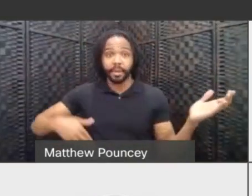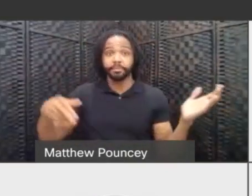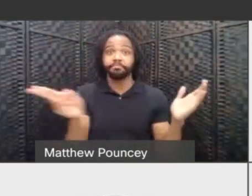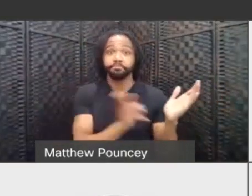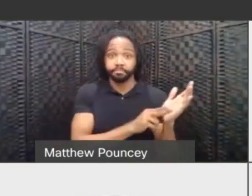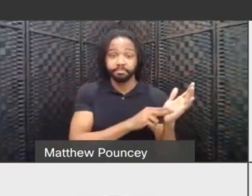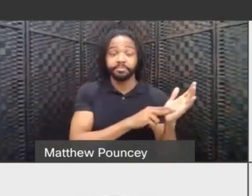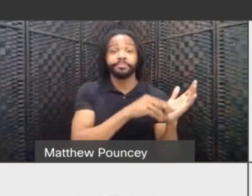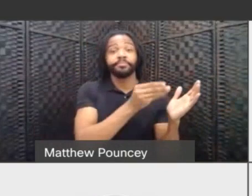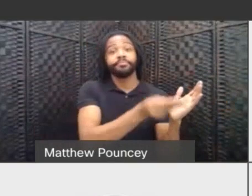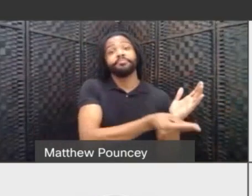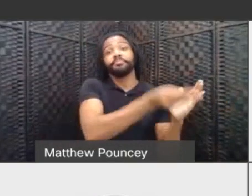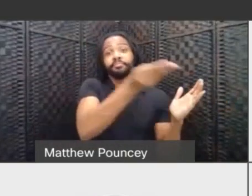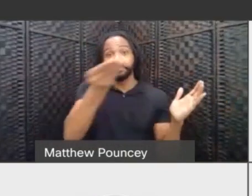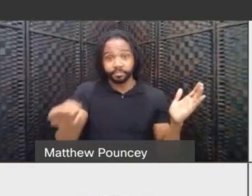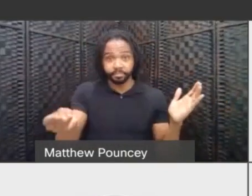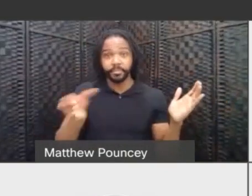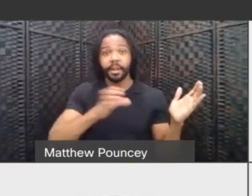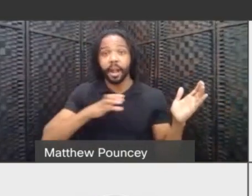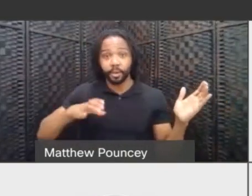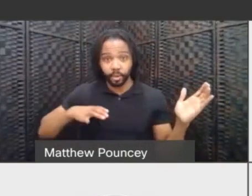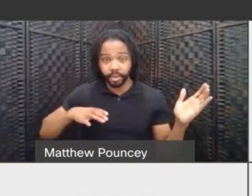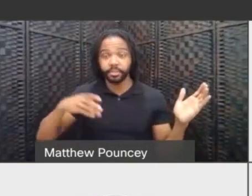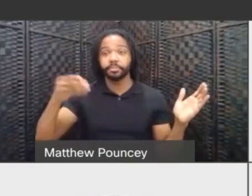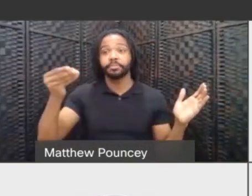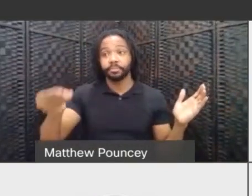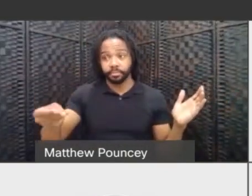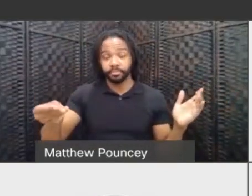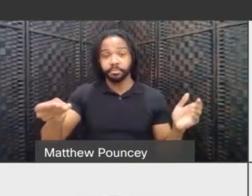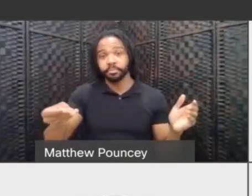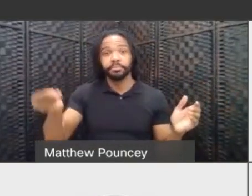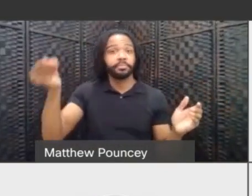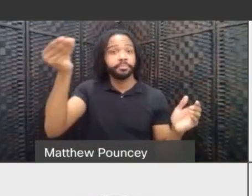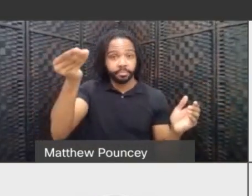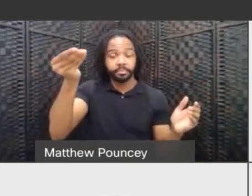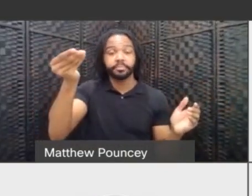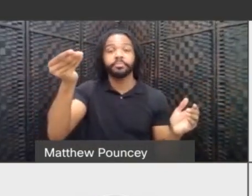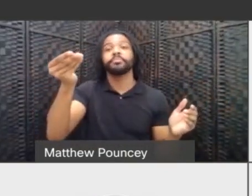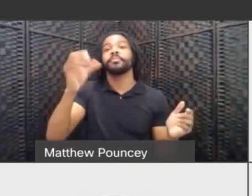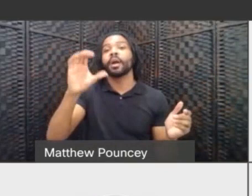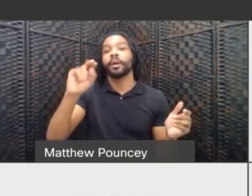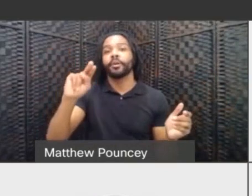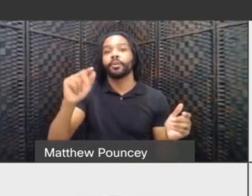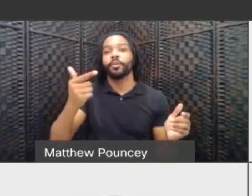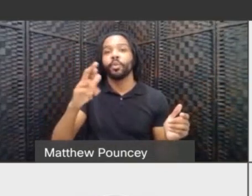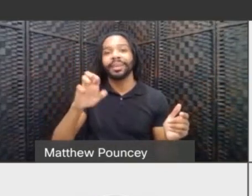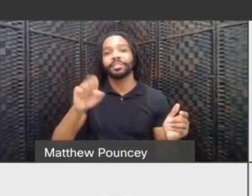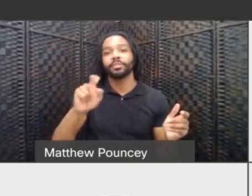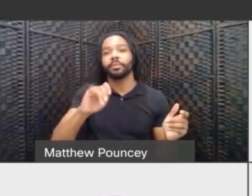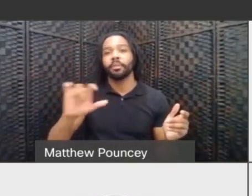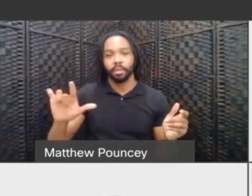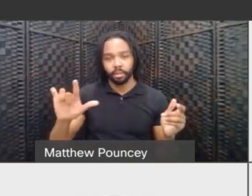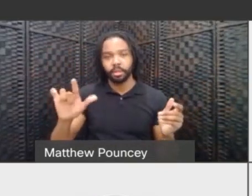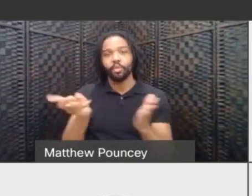then has to transmit to Congress, and it has congressional review, which is a 30 congressional